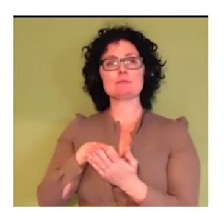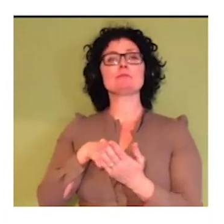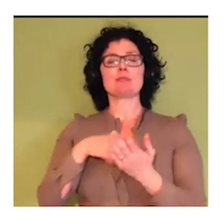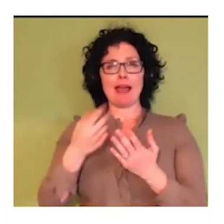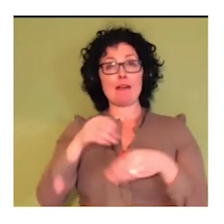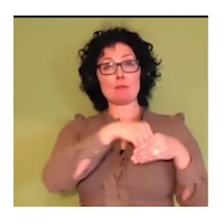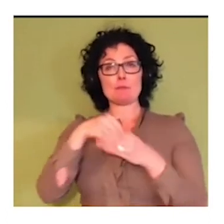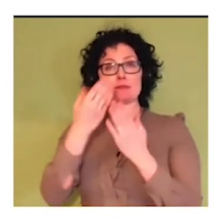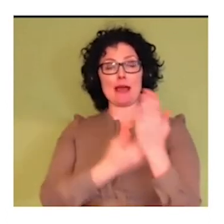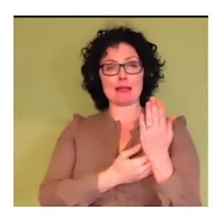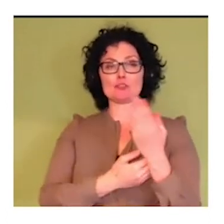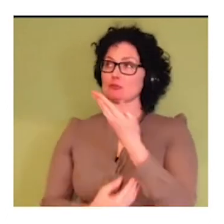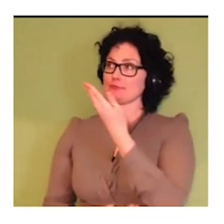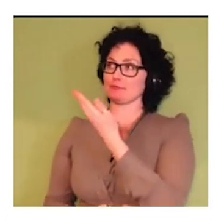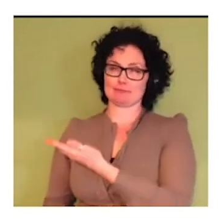there,